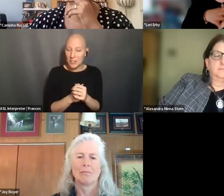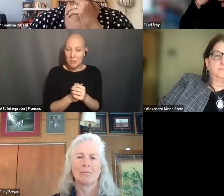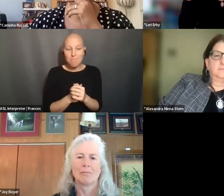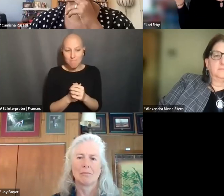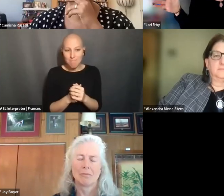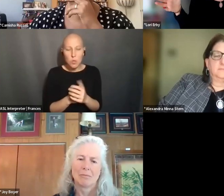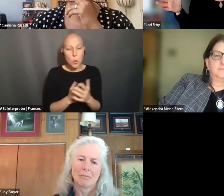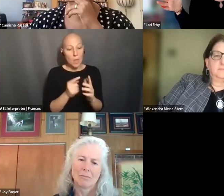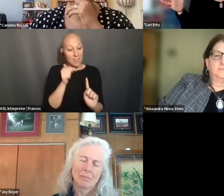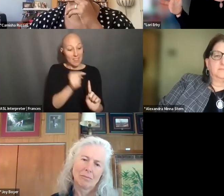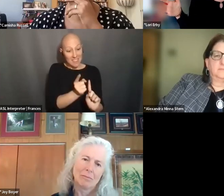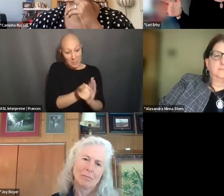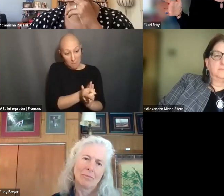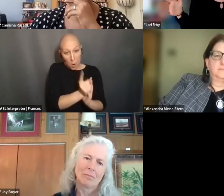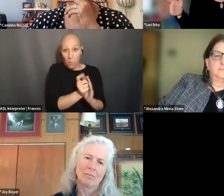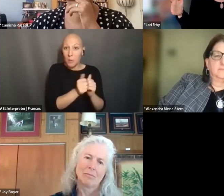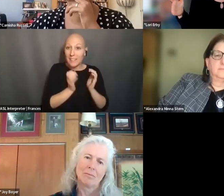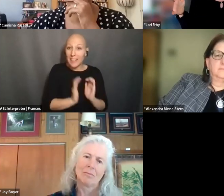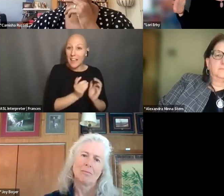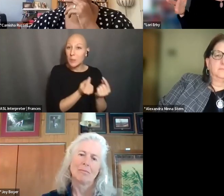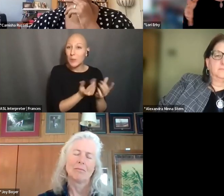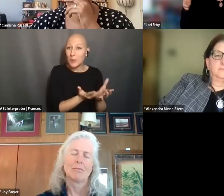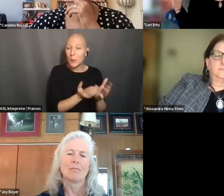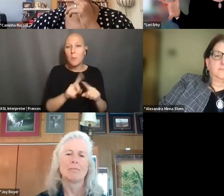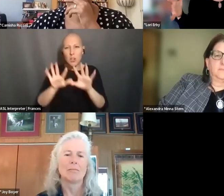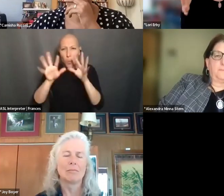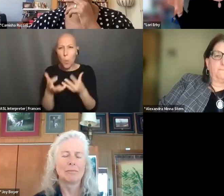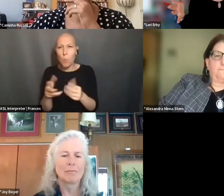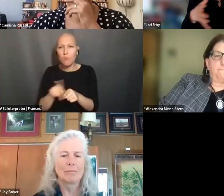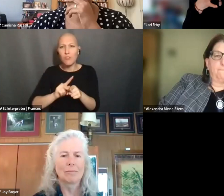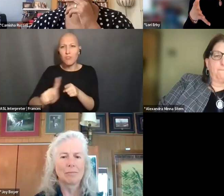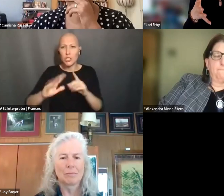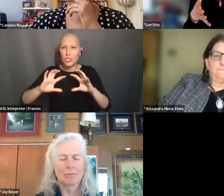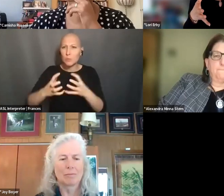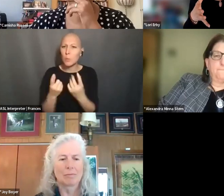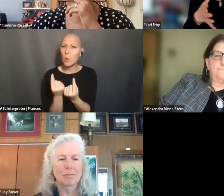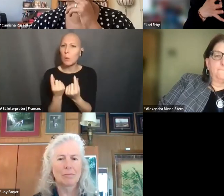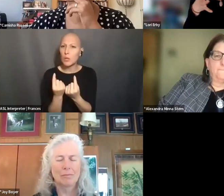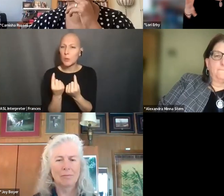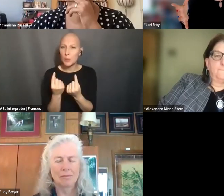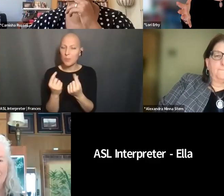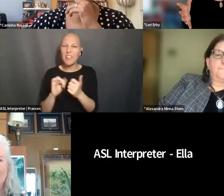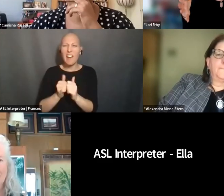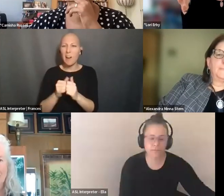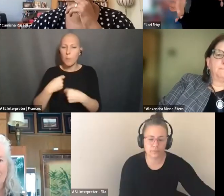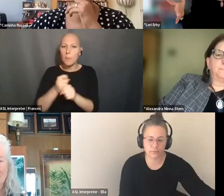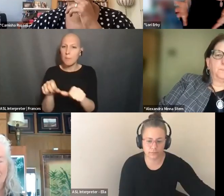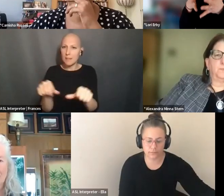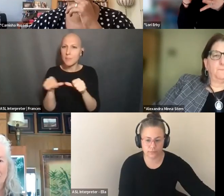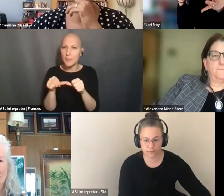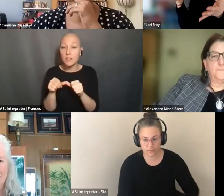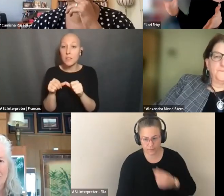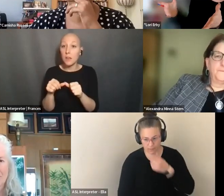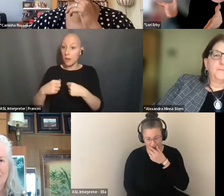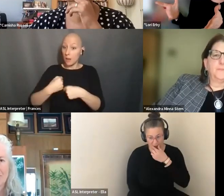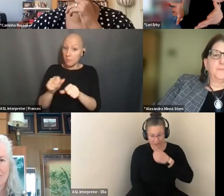this client, but what do we do as a profession to try to create spaces both to celebrate difference and to make room for difference and to